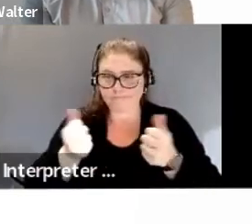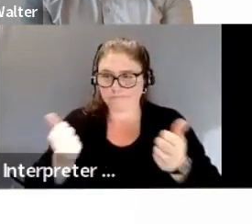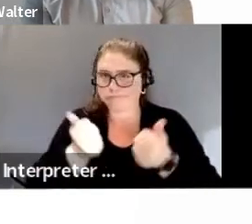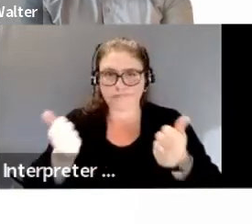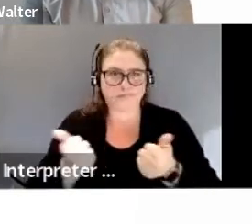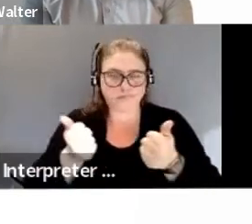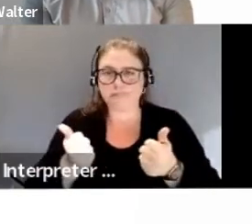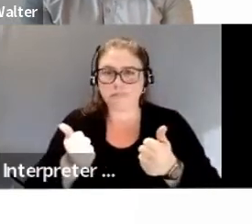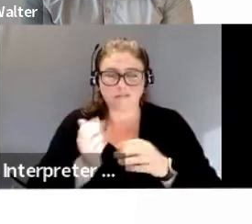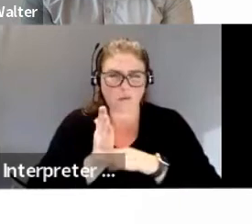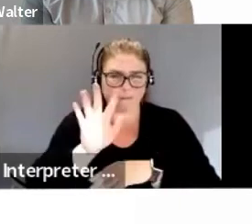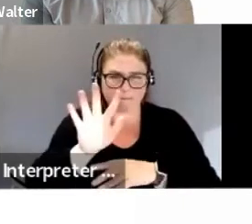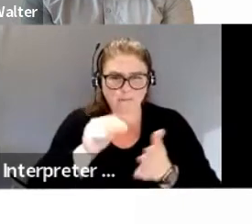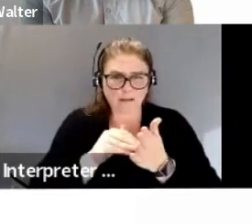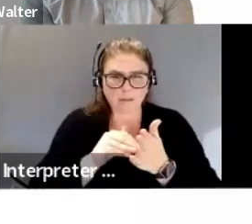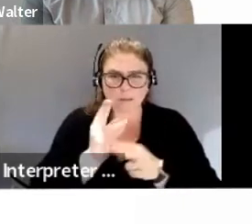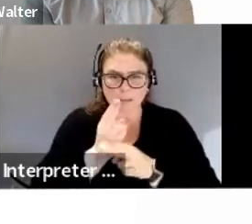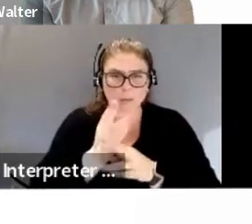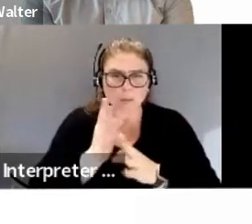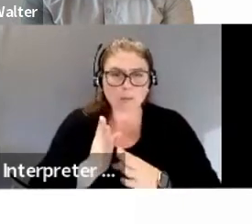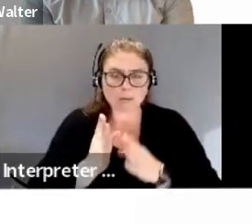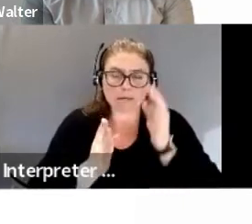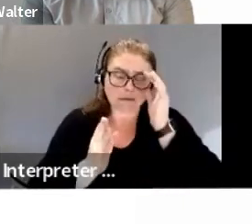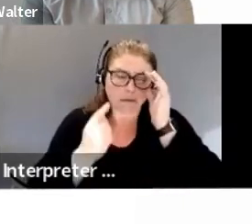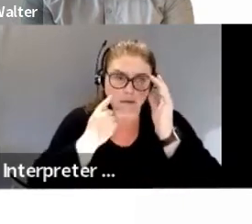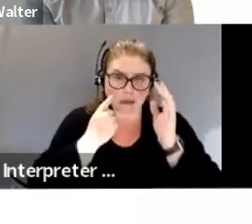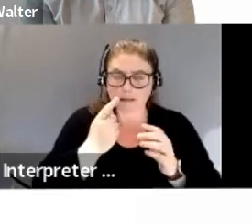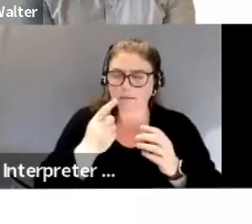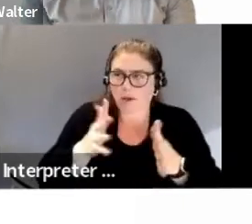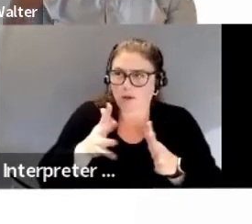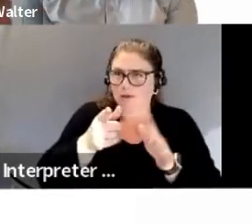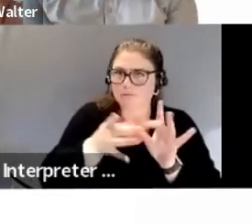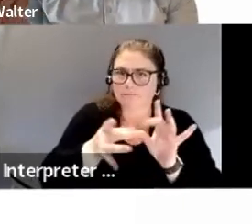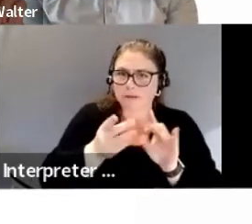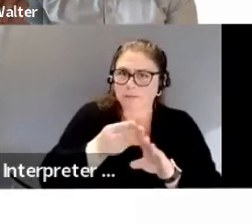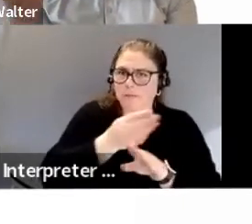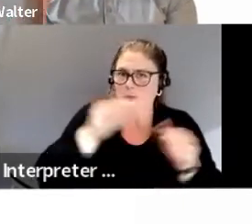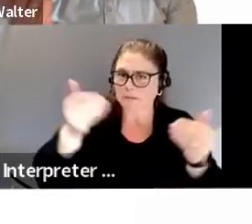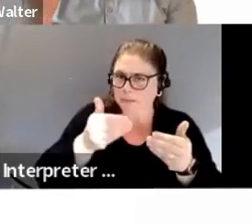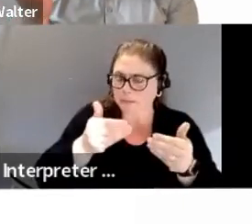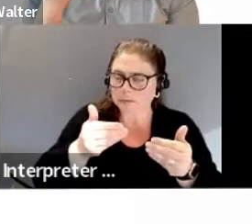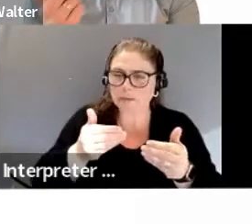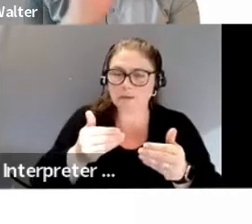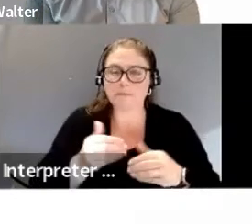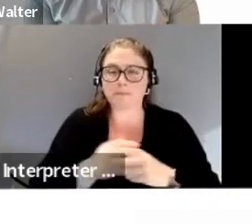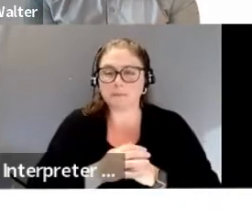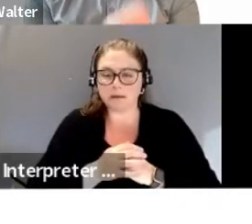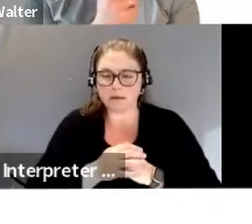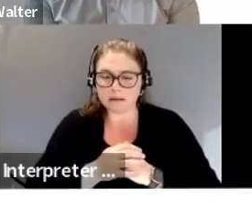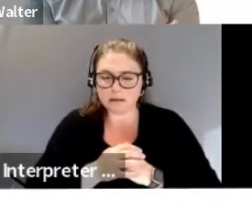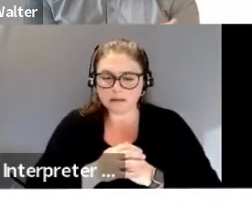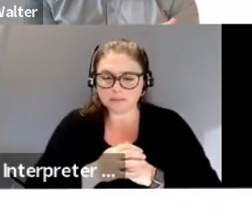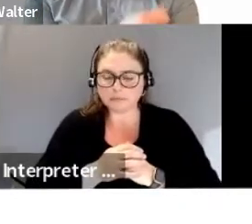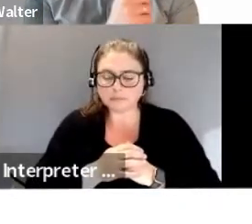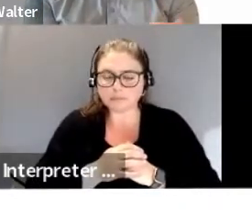right? Over 5,000 users. I think Mickey already mentioned that earlier in Catherine's intro. But 24 months ago was a very, very different story for